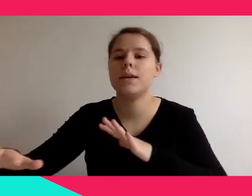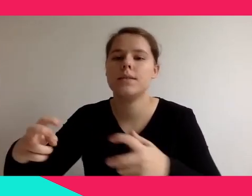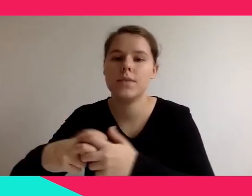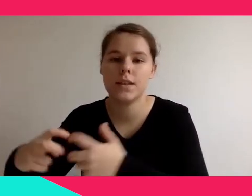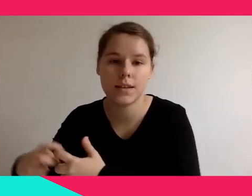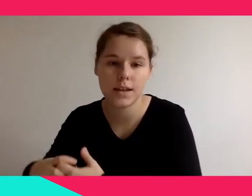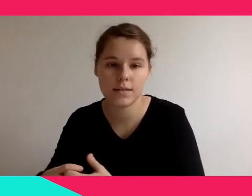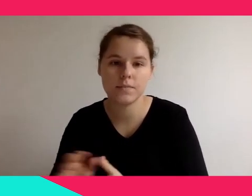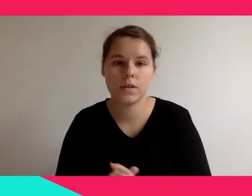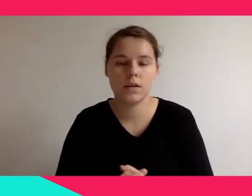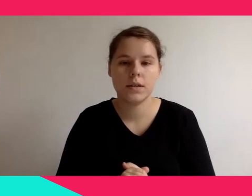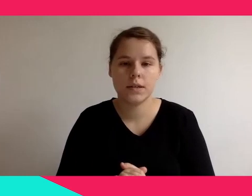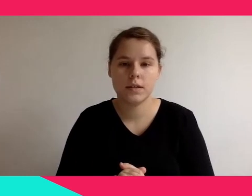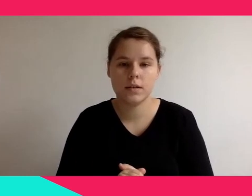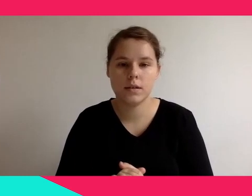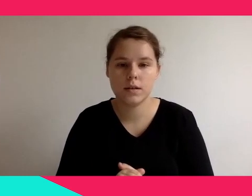bit more.